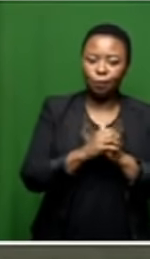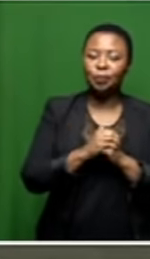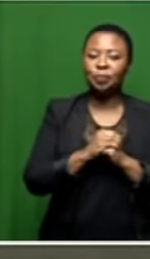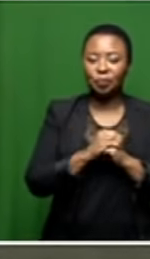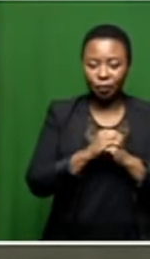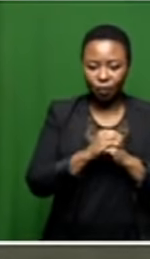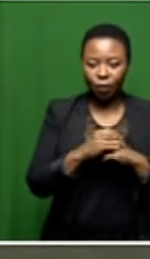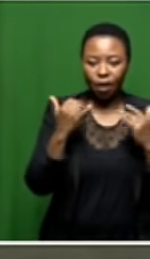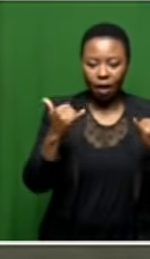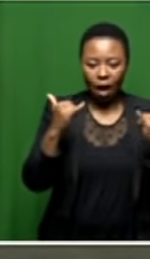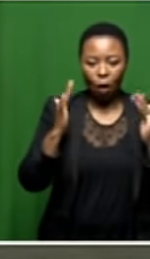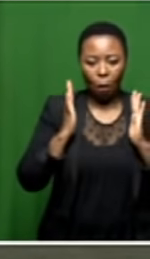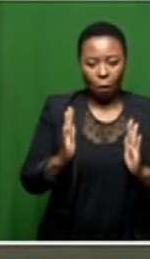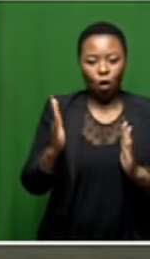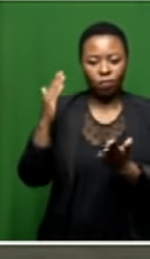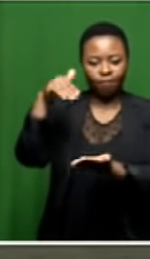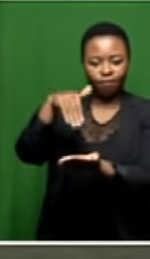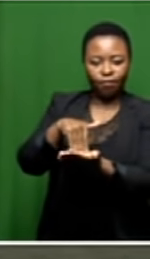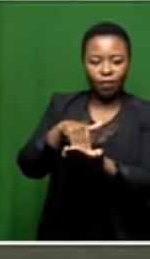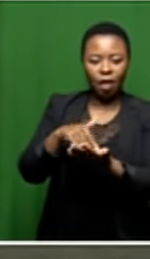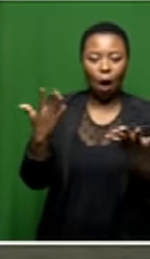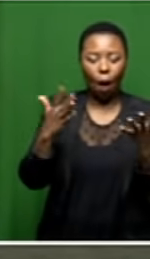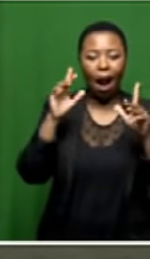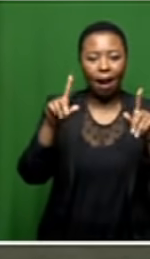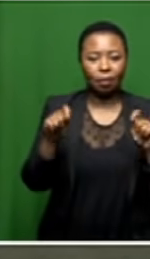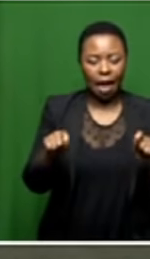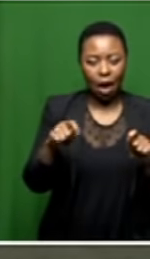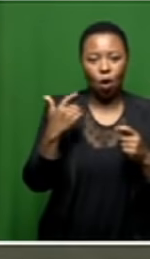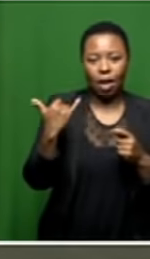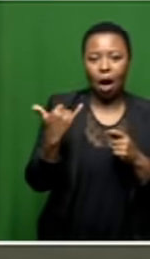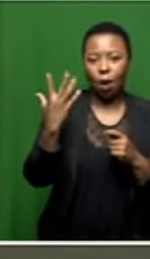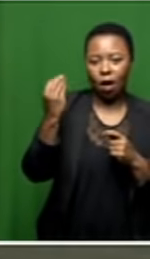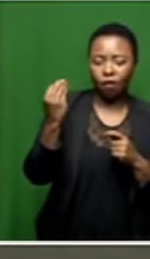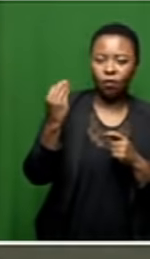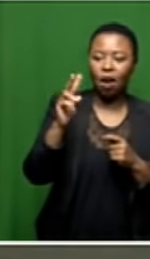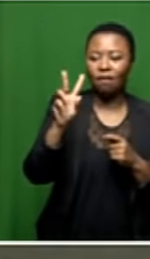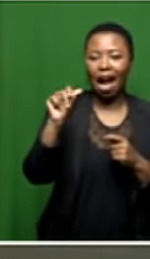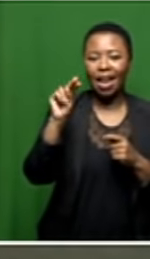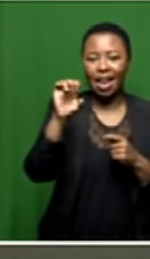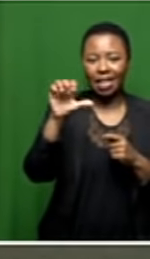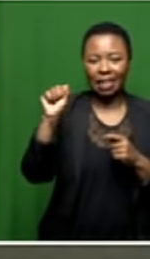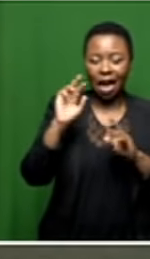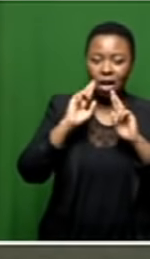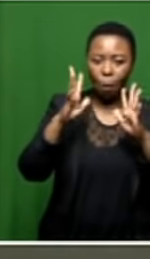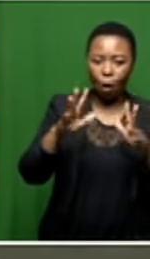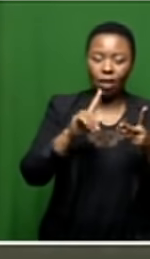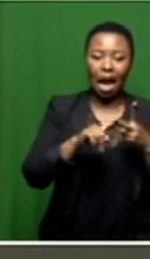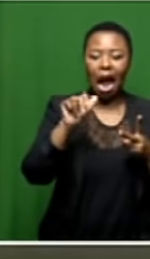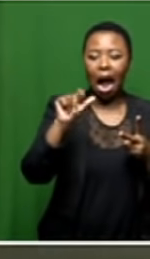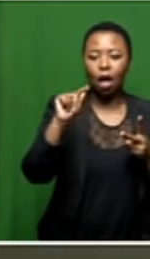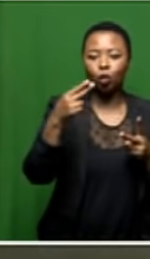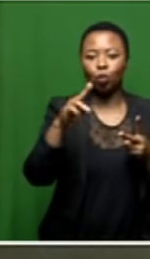as the body arrives in Cape Town. We have our reporters Vanessa Puna, as well as Atule